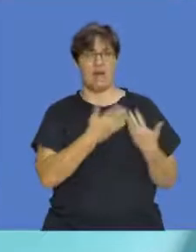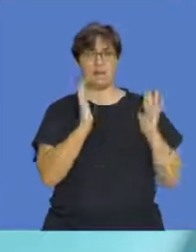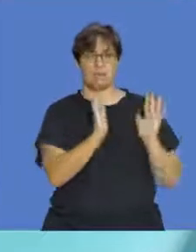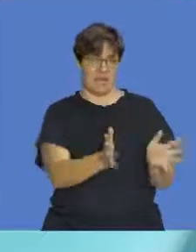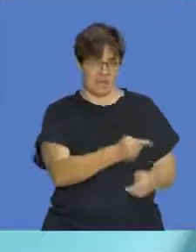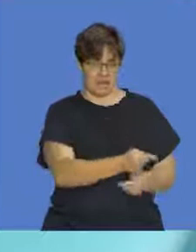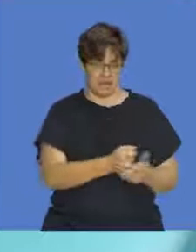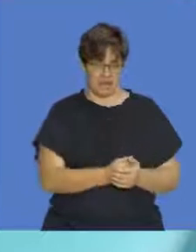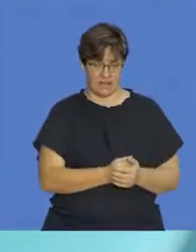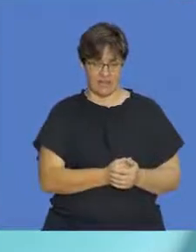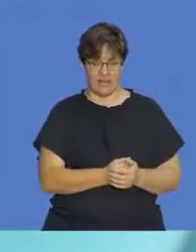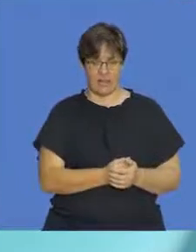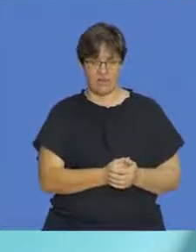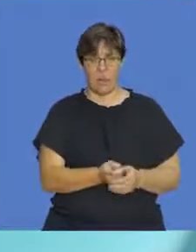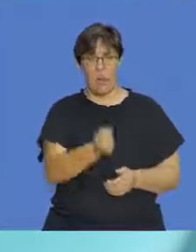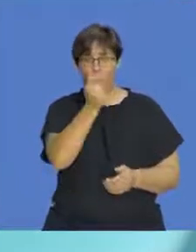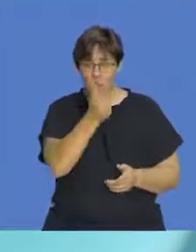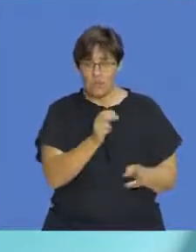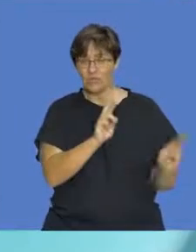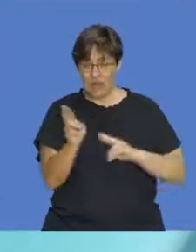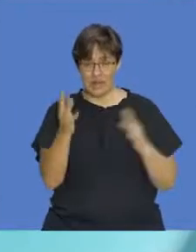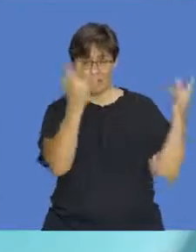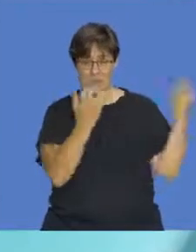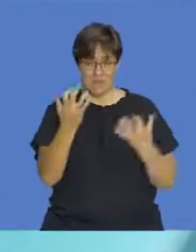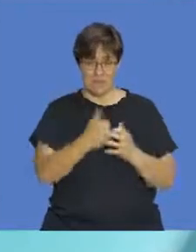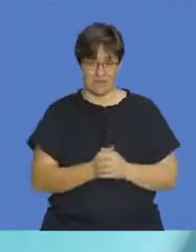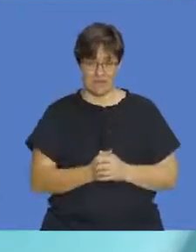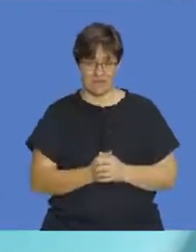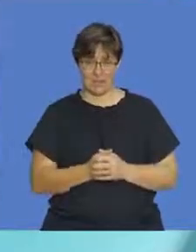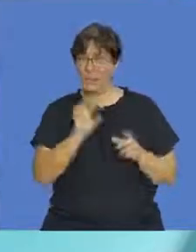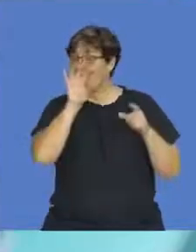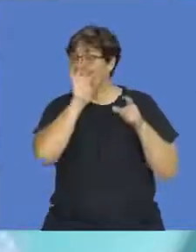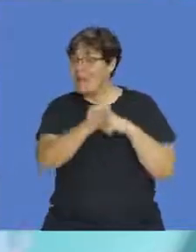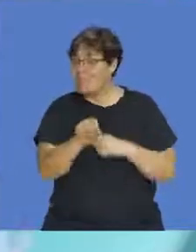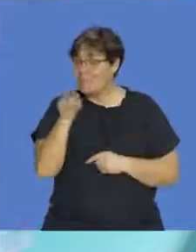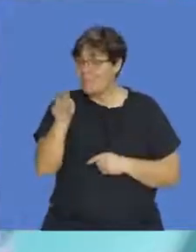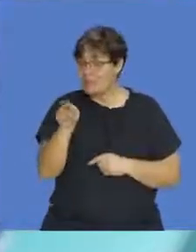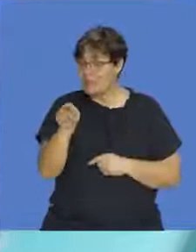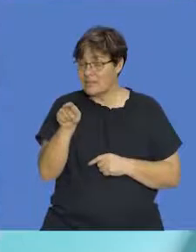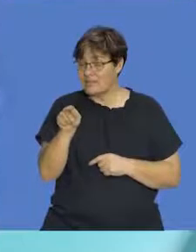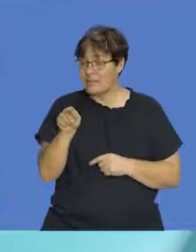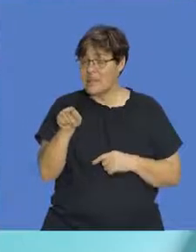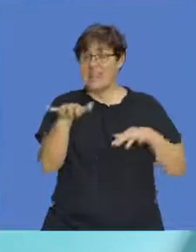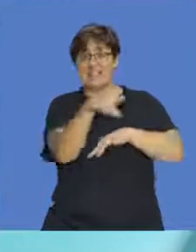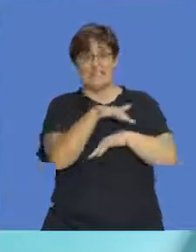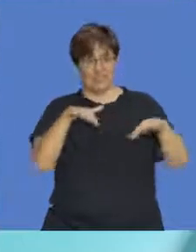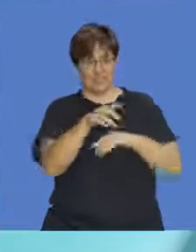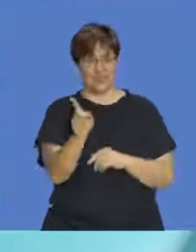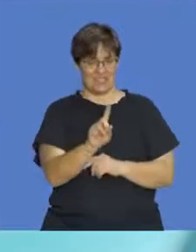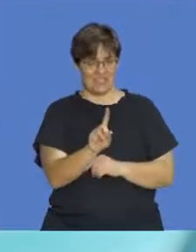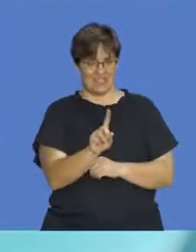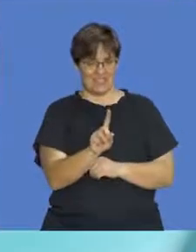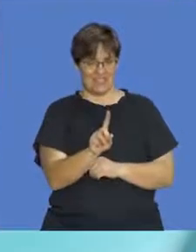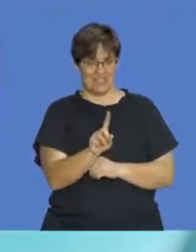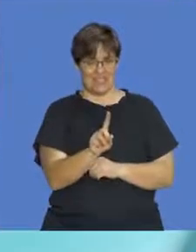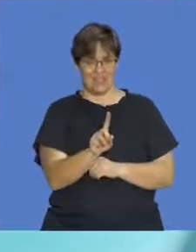Okay, so we're almost ready to do the calculation. Recognize that this situation is a